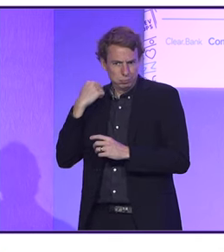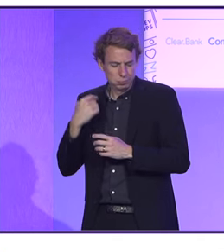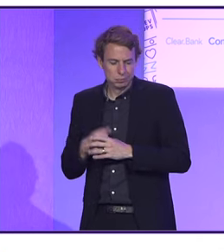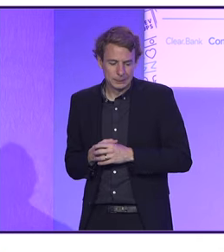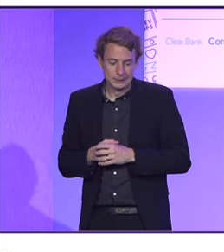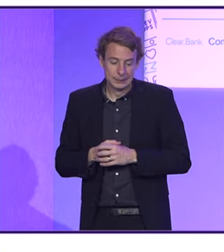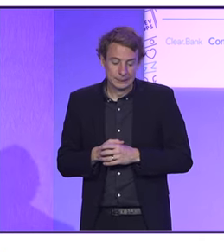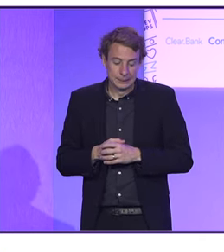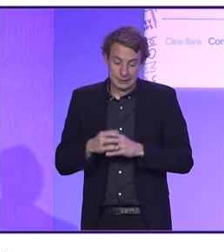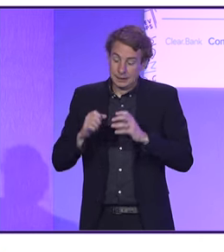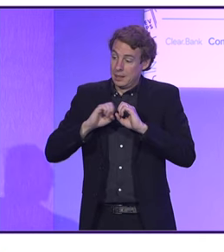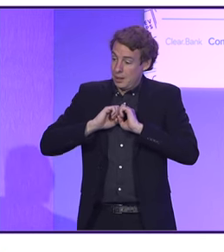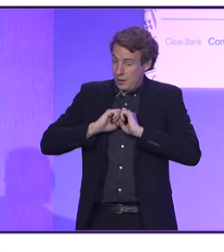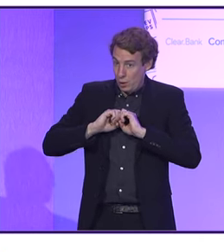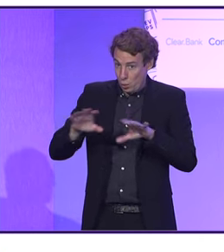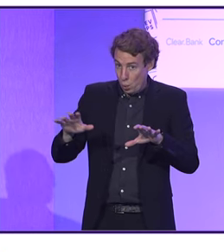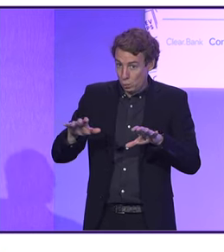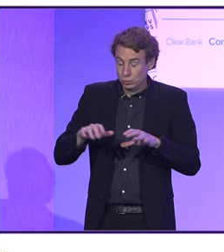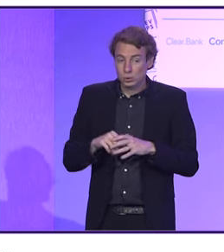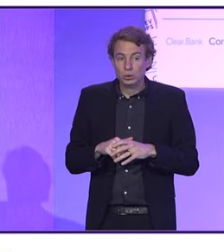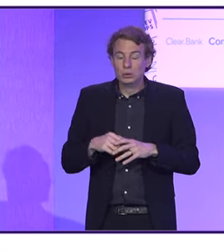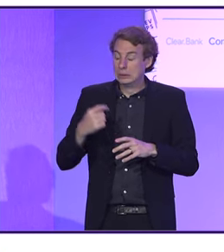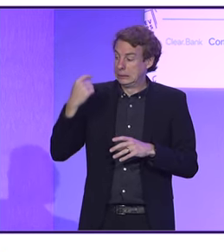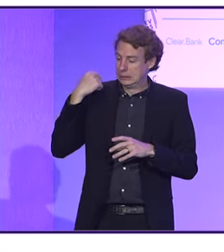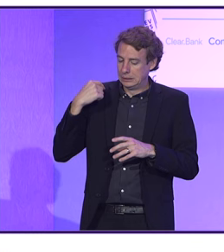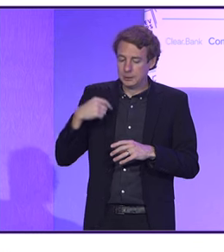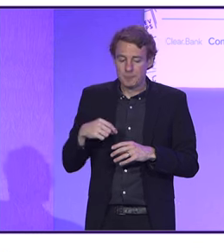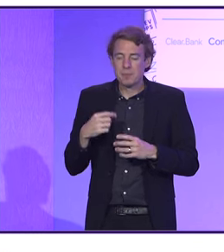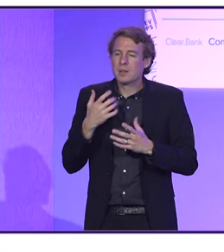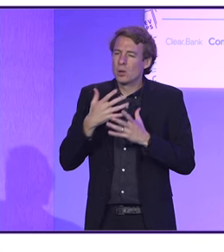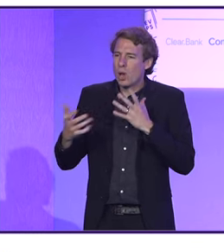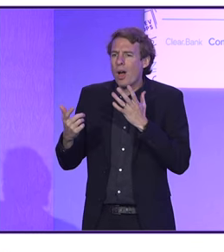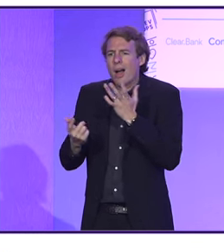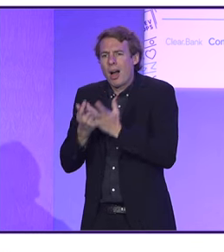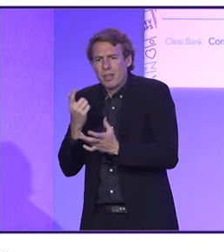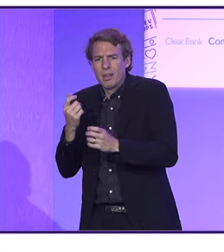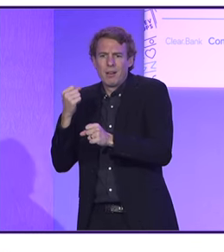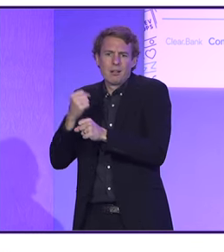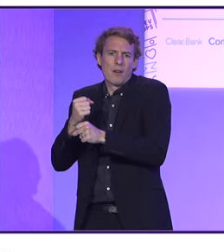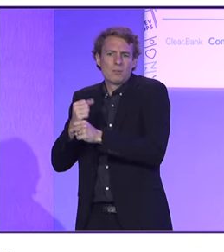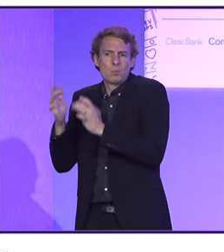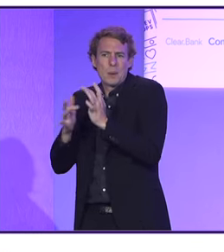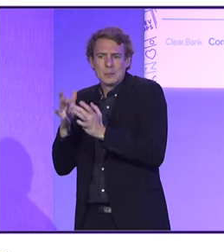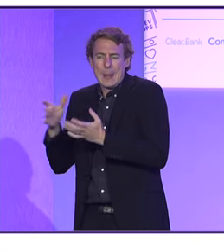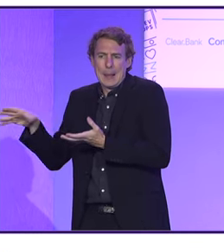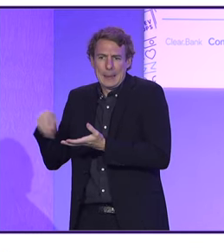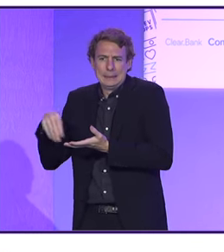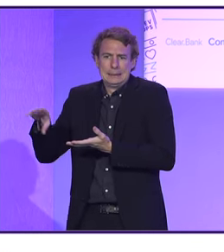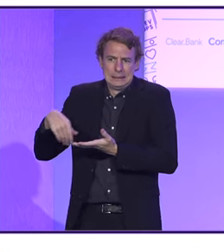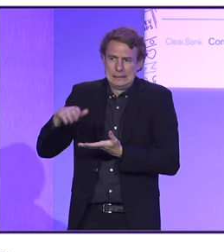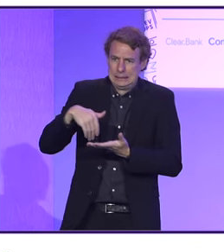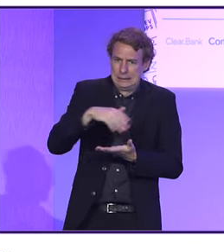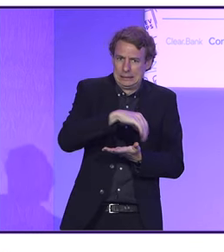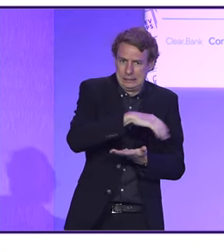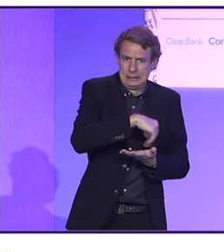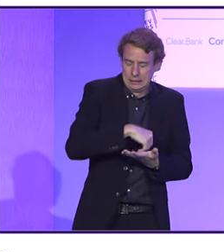Once it had launched, there was still a large process of consolidation of other government websites. So there were previously hundreds and hundreds of individual departments